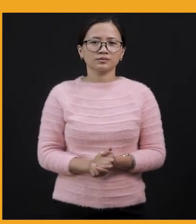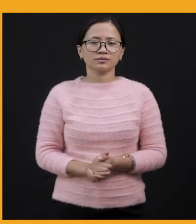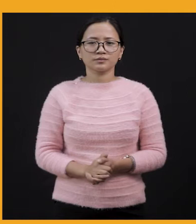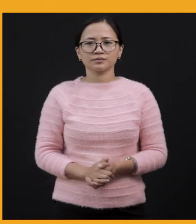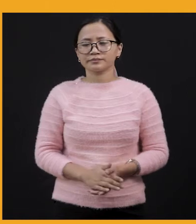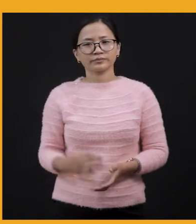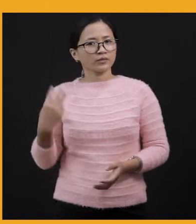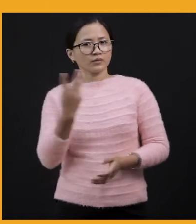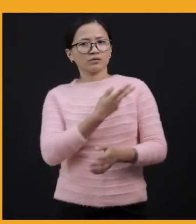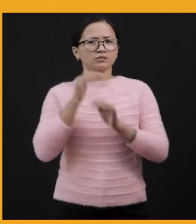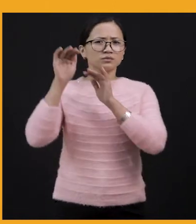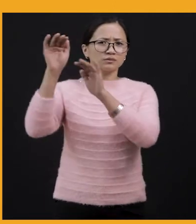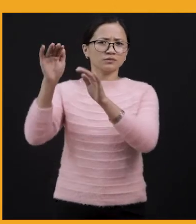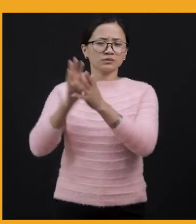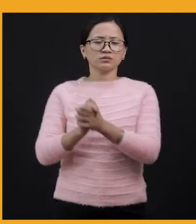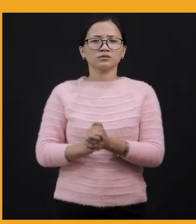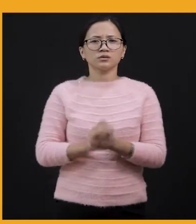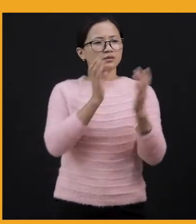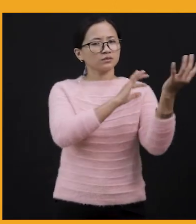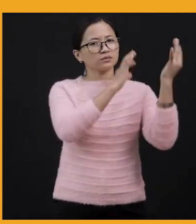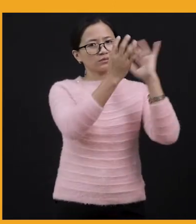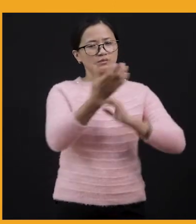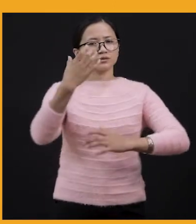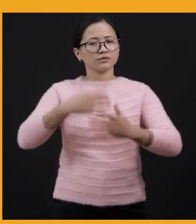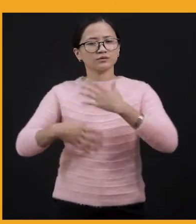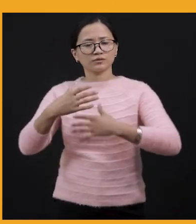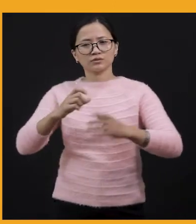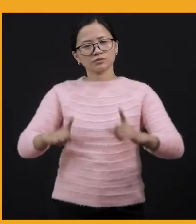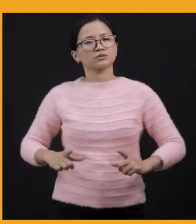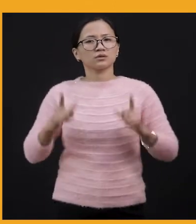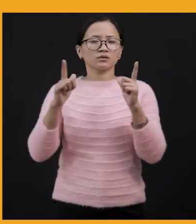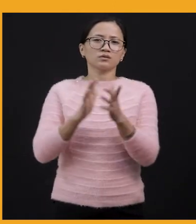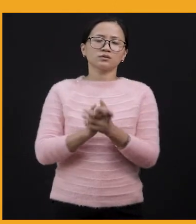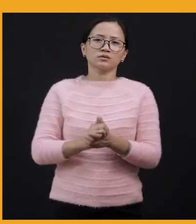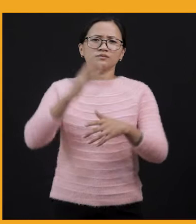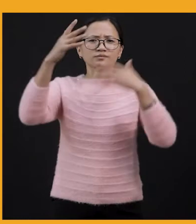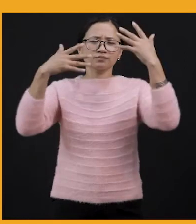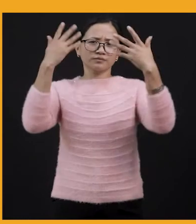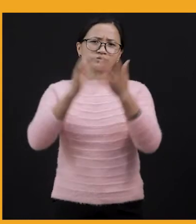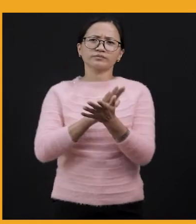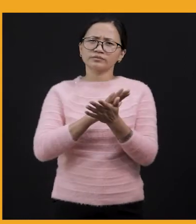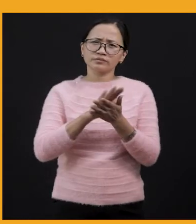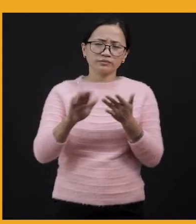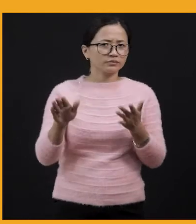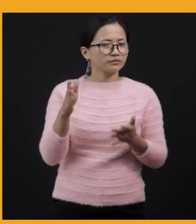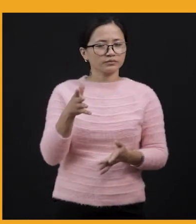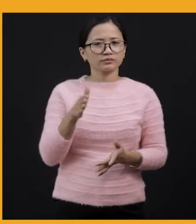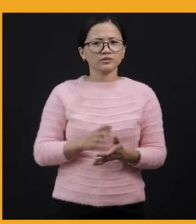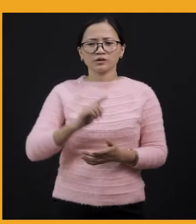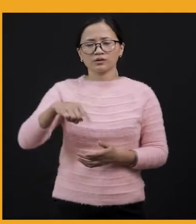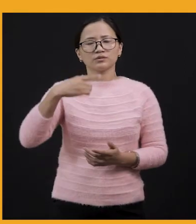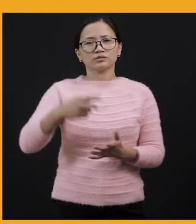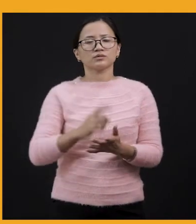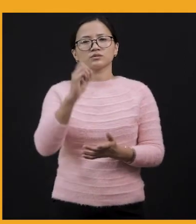we depend on air for survival. And if our air becomes unclean,